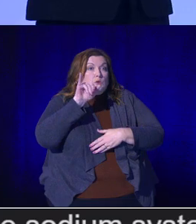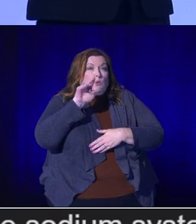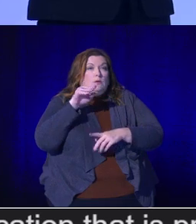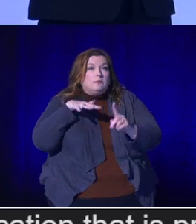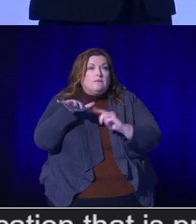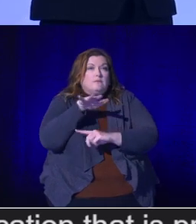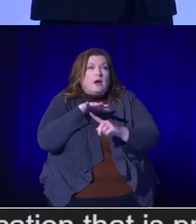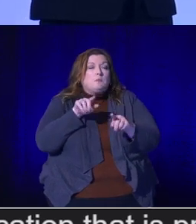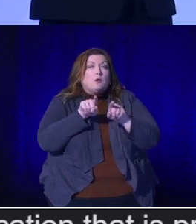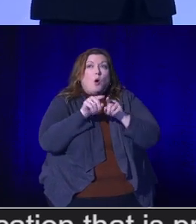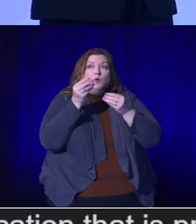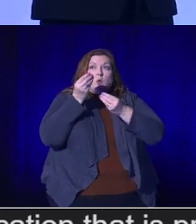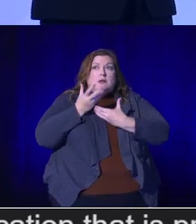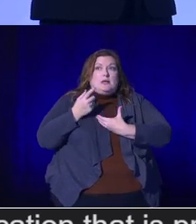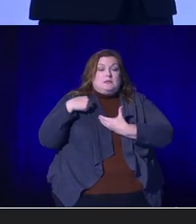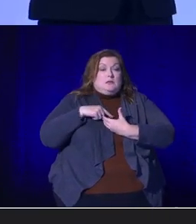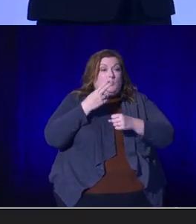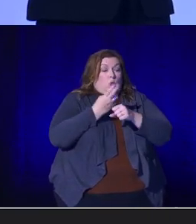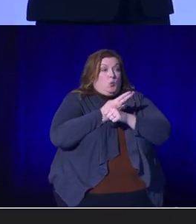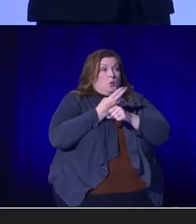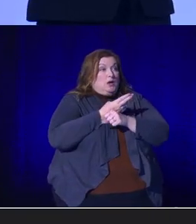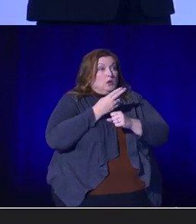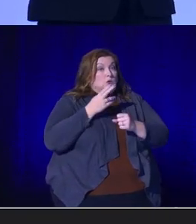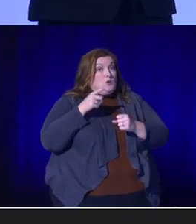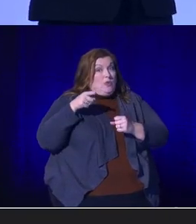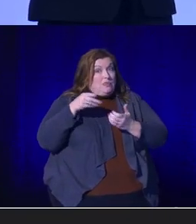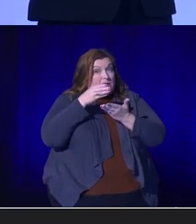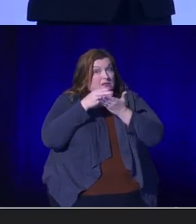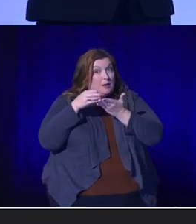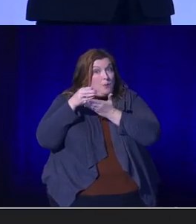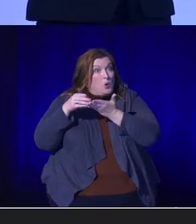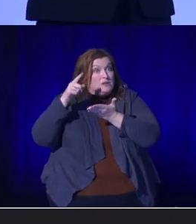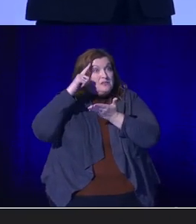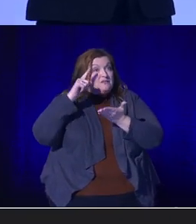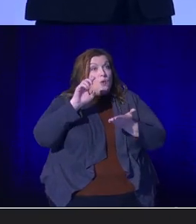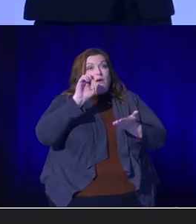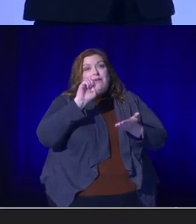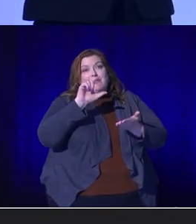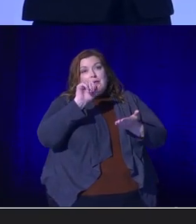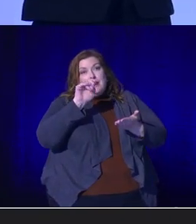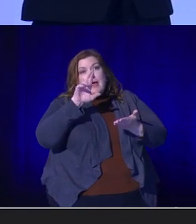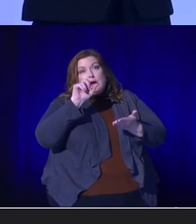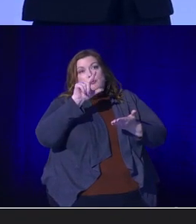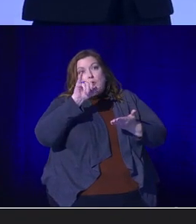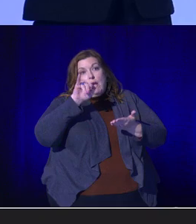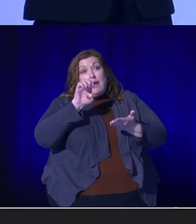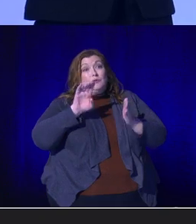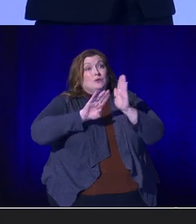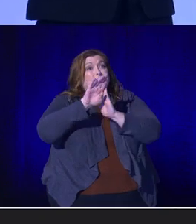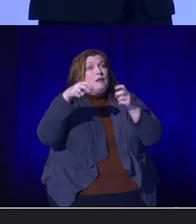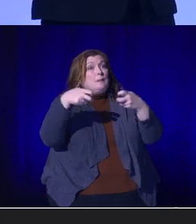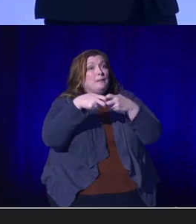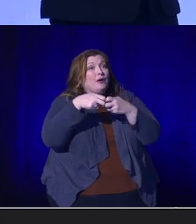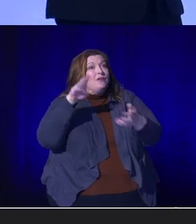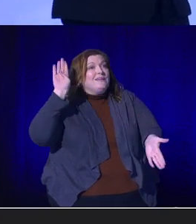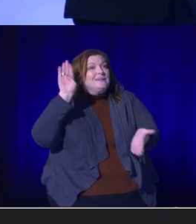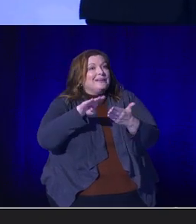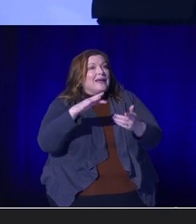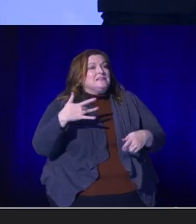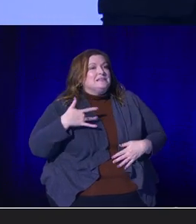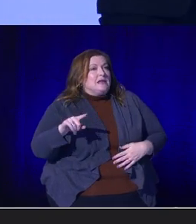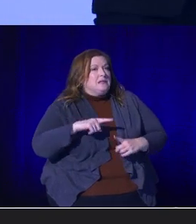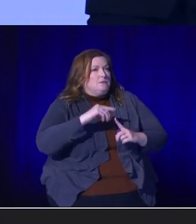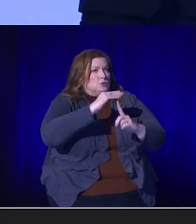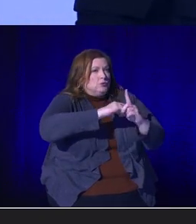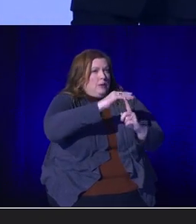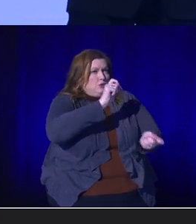that we can use these sort of components of the electrolyte to develop a battery that's less sensitive